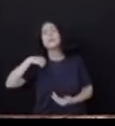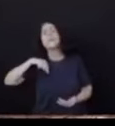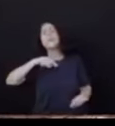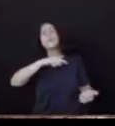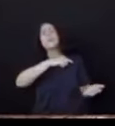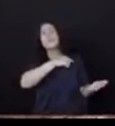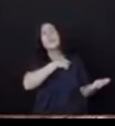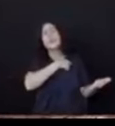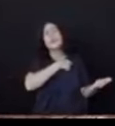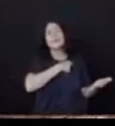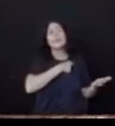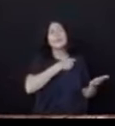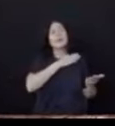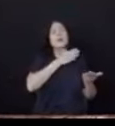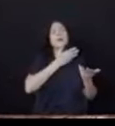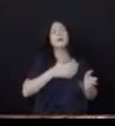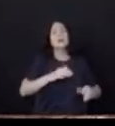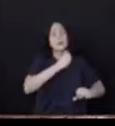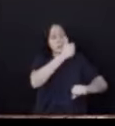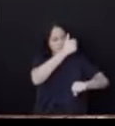at least